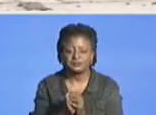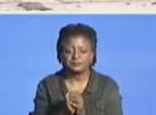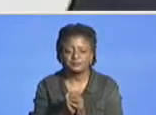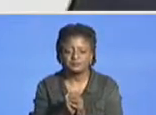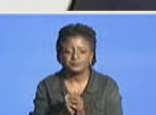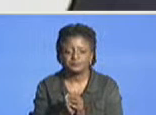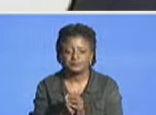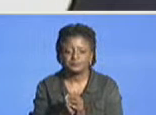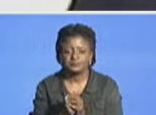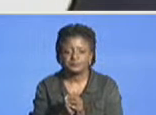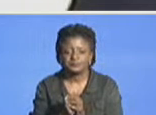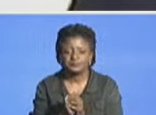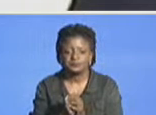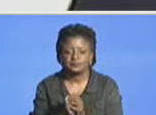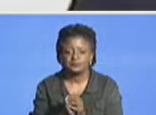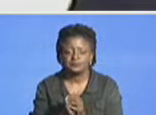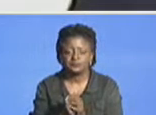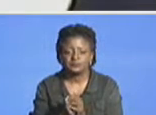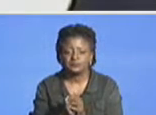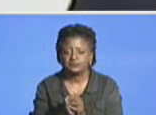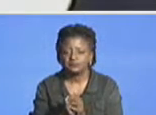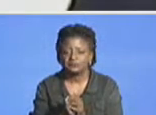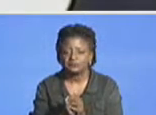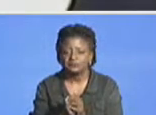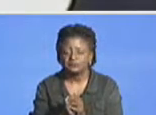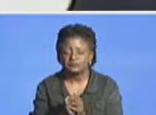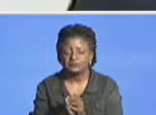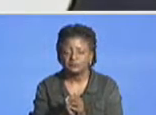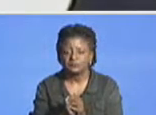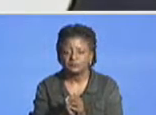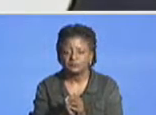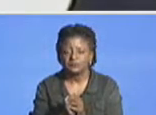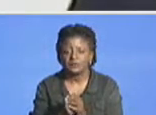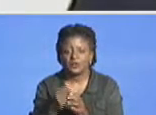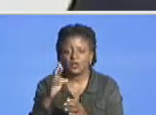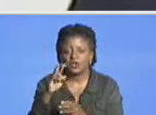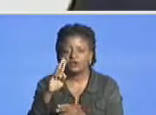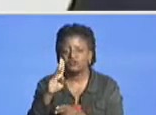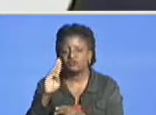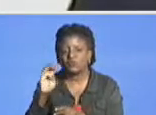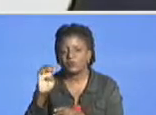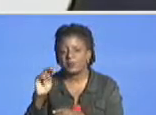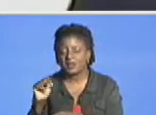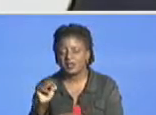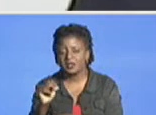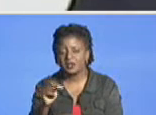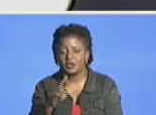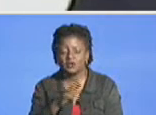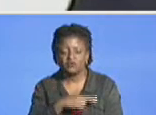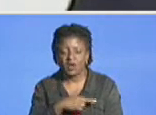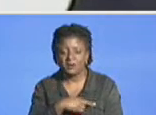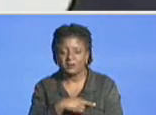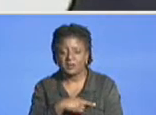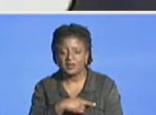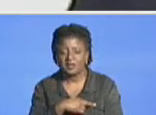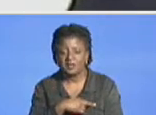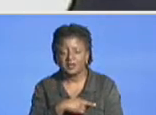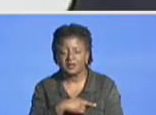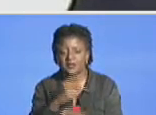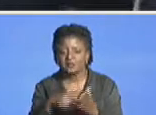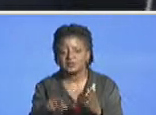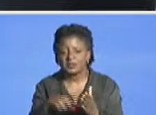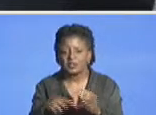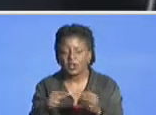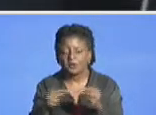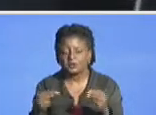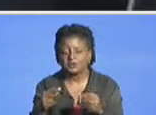News. Of Parliament, His Excellency Reuben Ramming chiding the opposition over its criticism of rising debt in